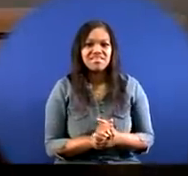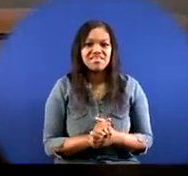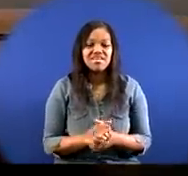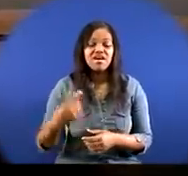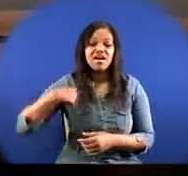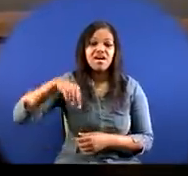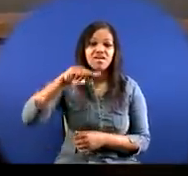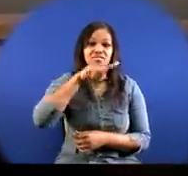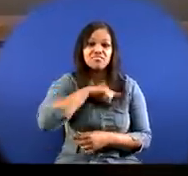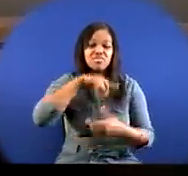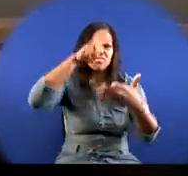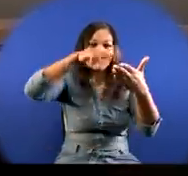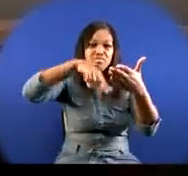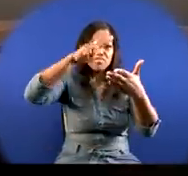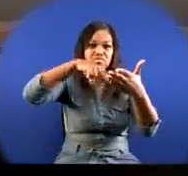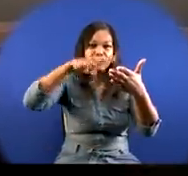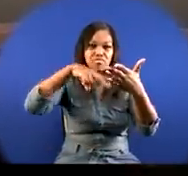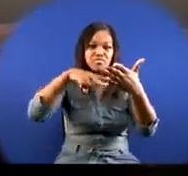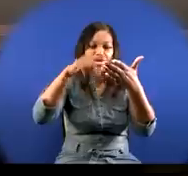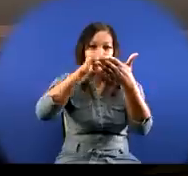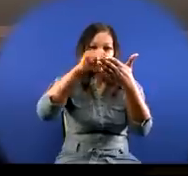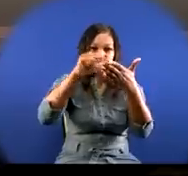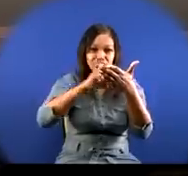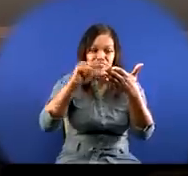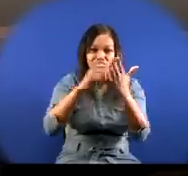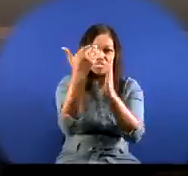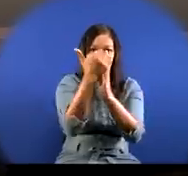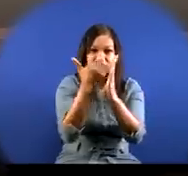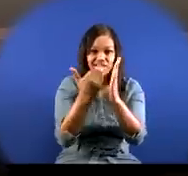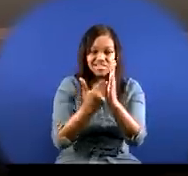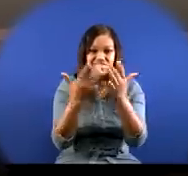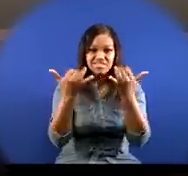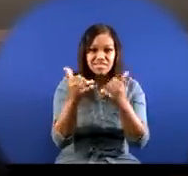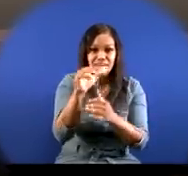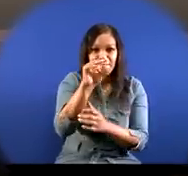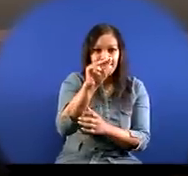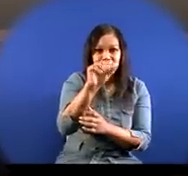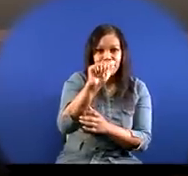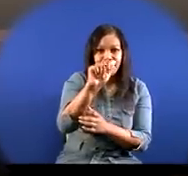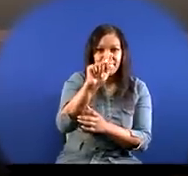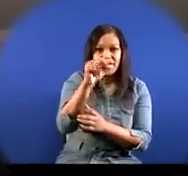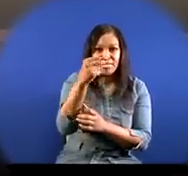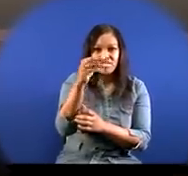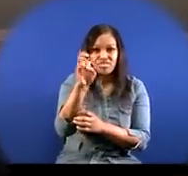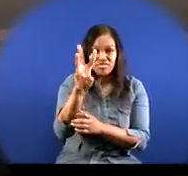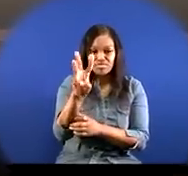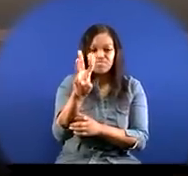as we read our scripture lesson for today, Matthew 27,